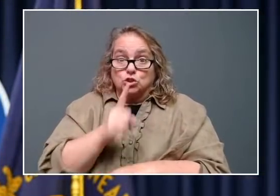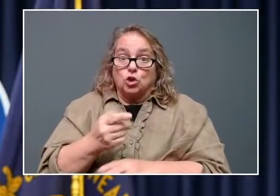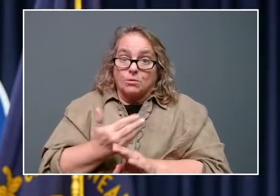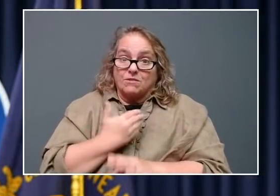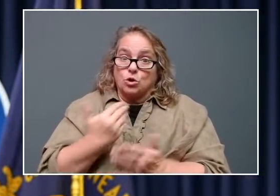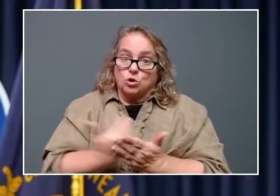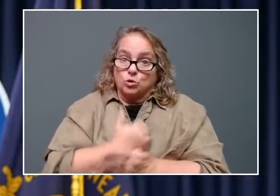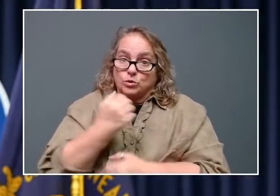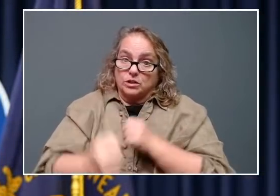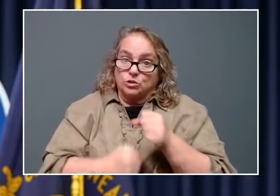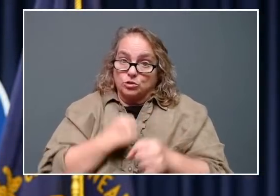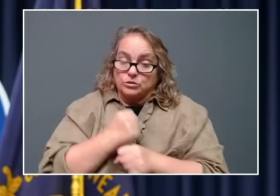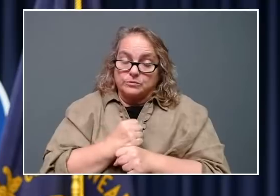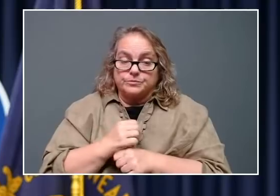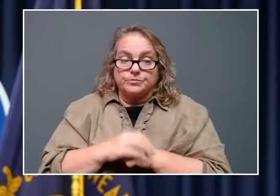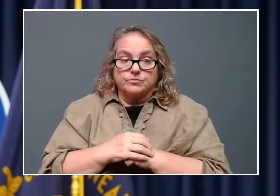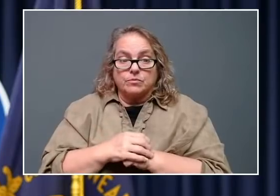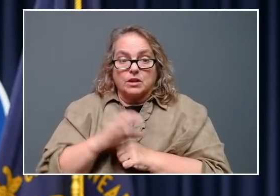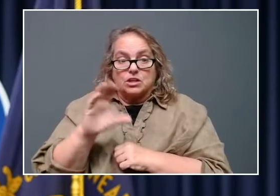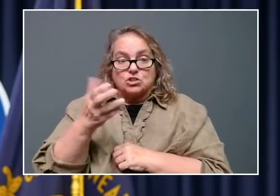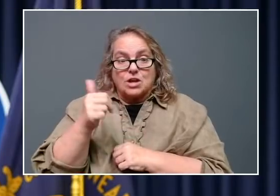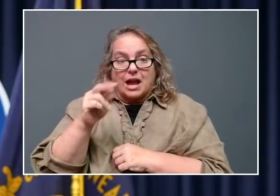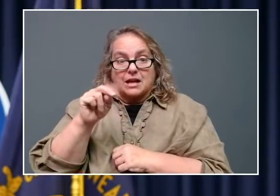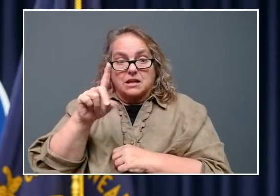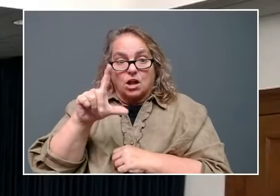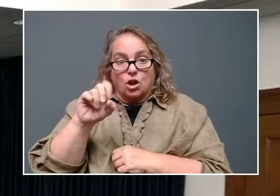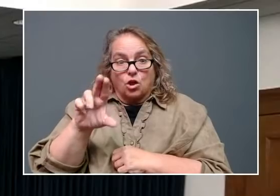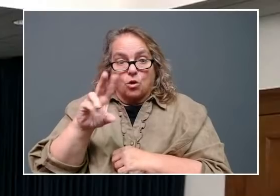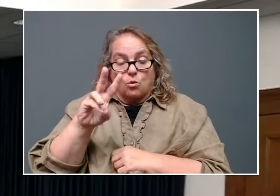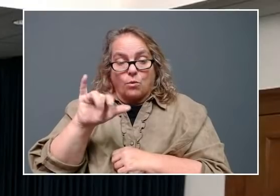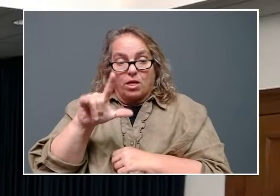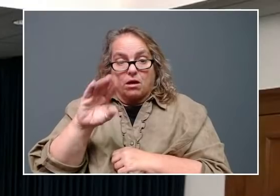Chandler Wilcox, the UK Student News Network.